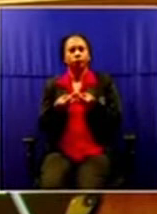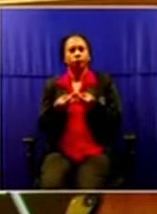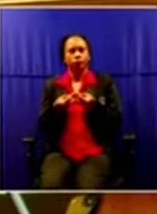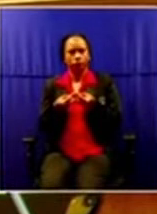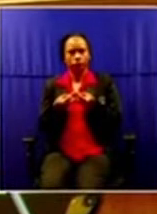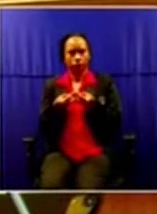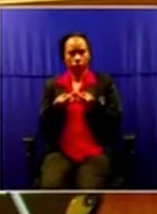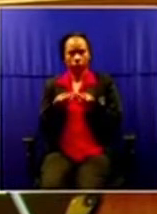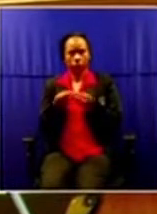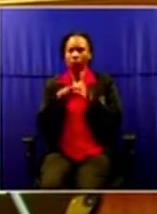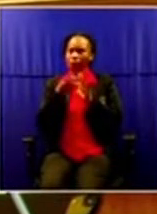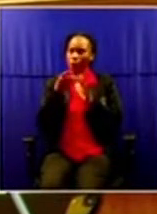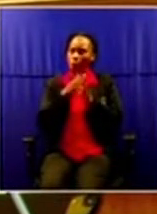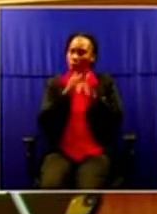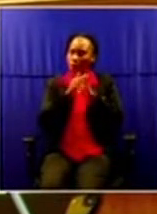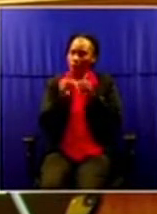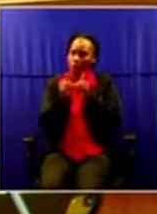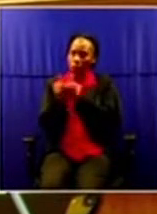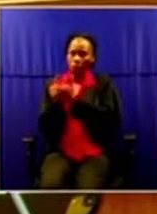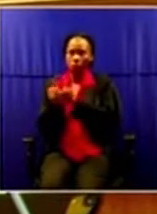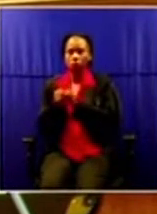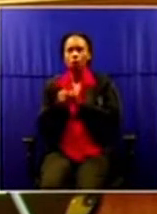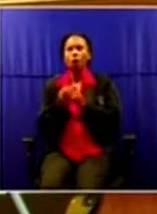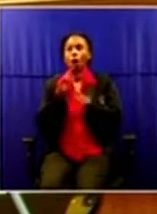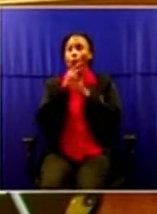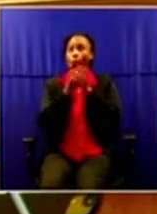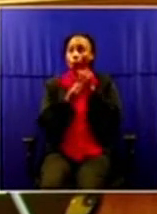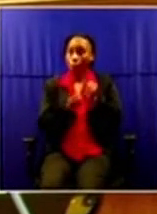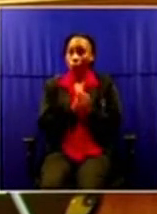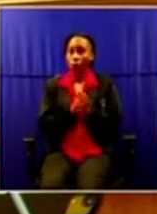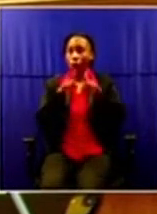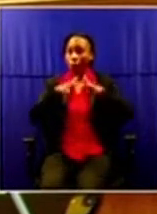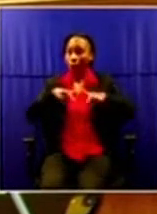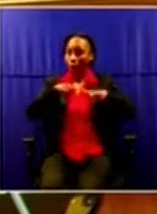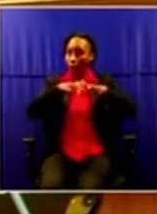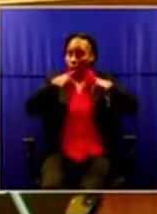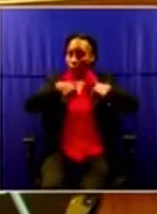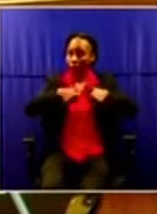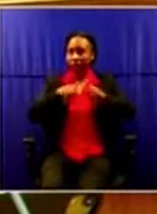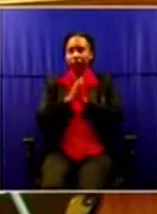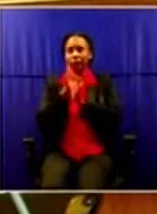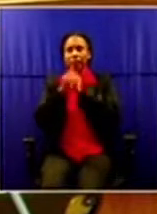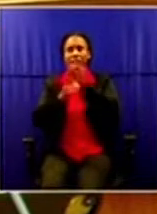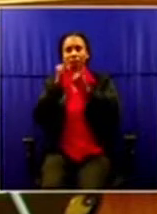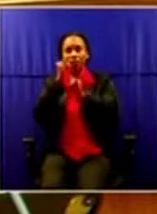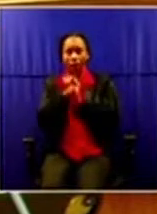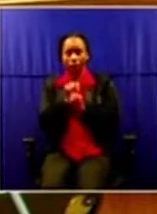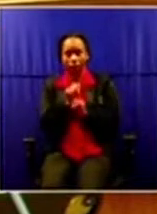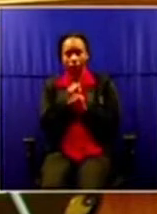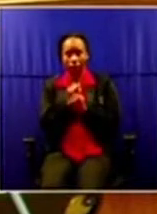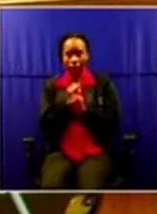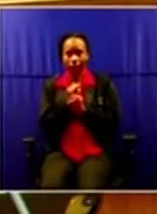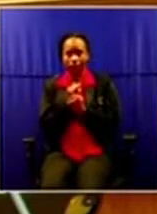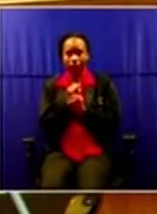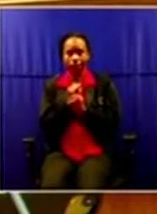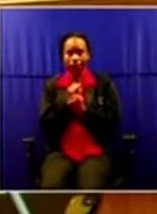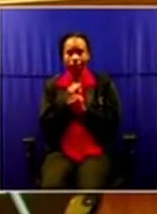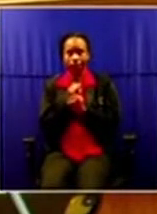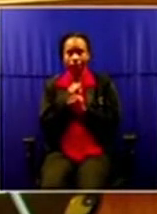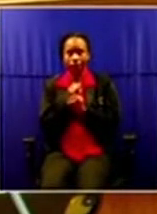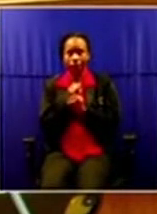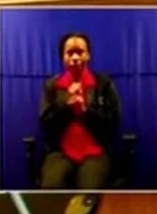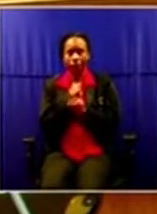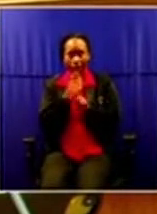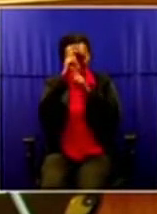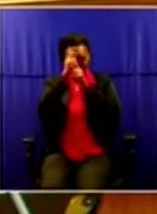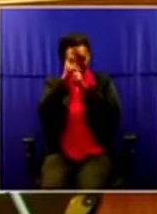development partners, both locally and internationally. And the recognition that is given to some of our